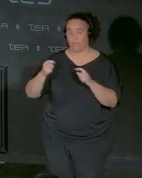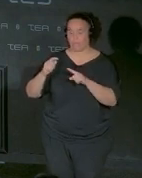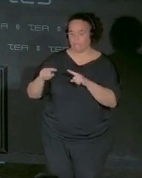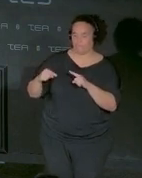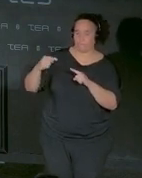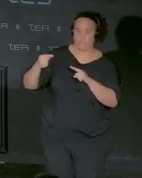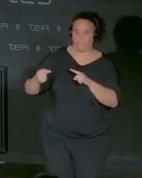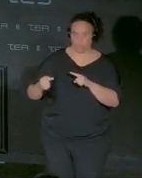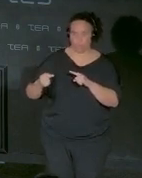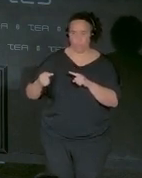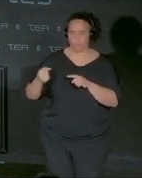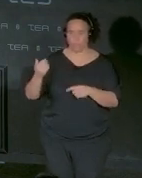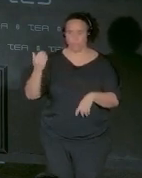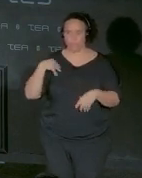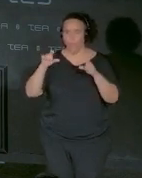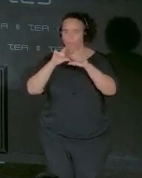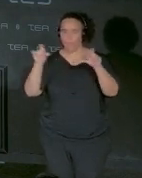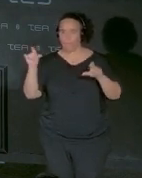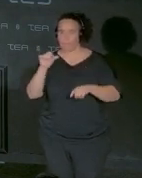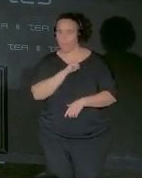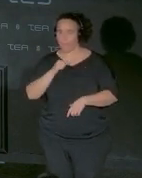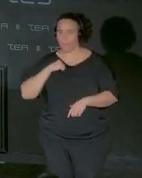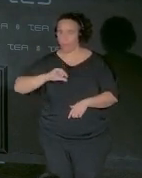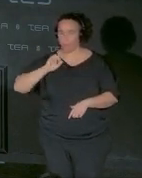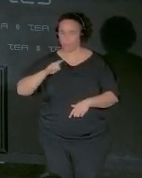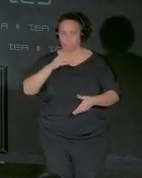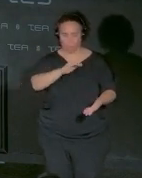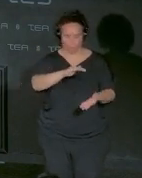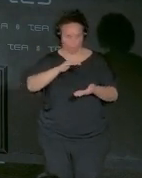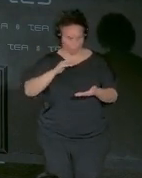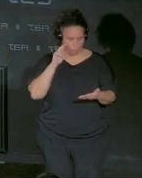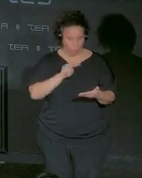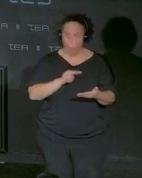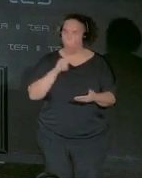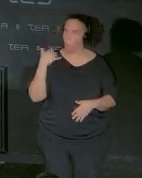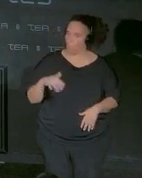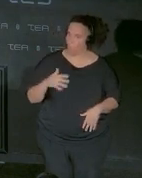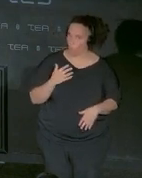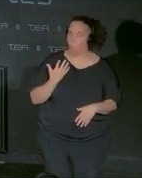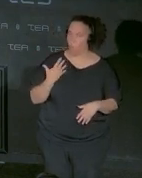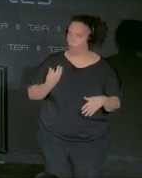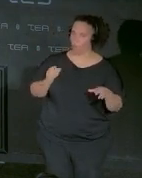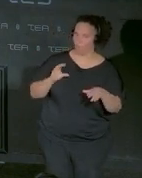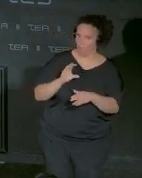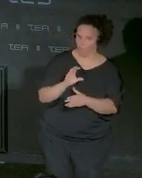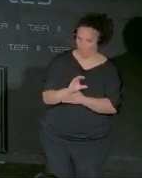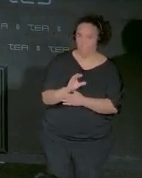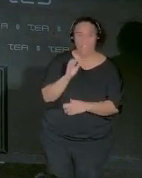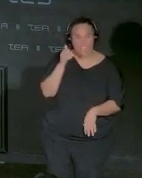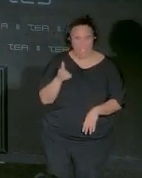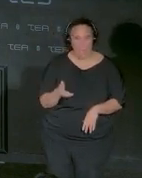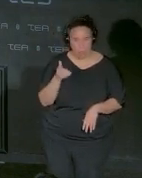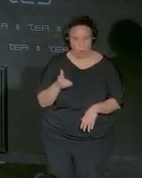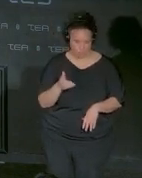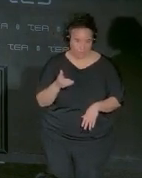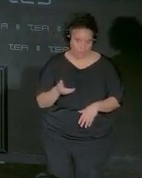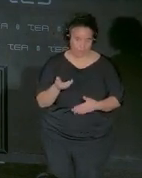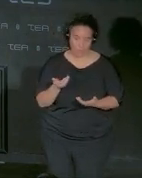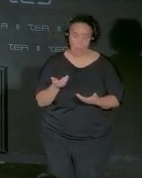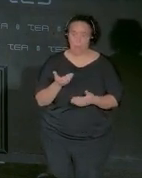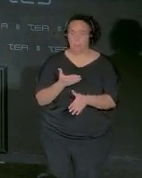they can do this learning without it being game over. Because if you have a game that fails, it can be really bad for your company, of